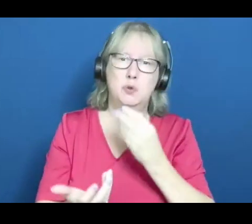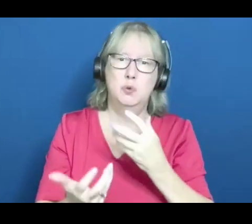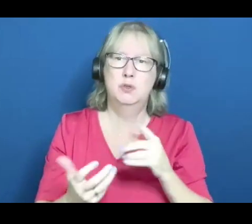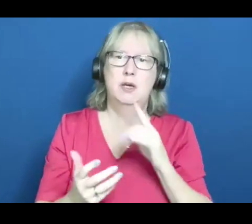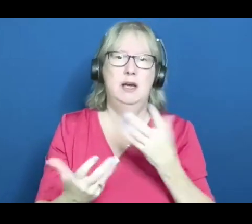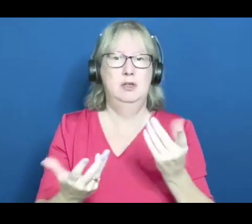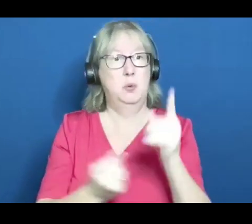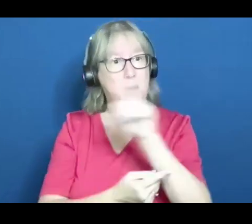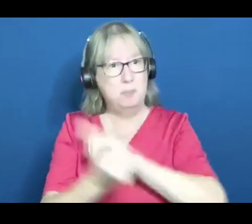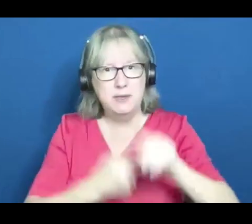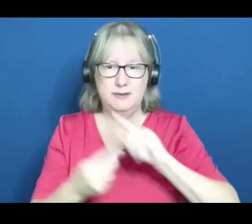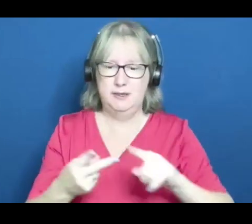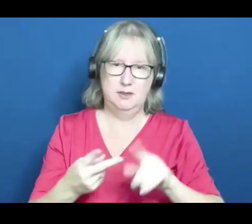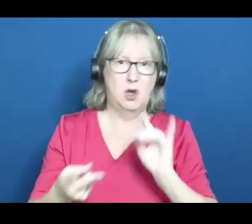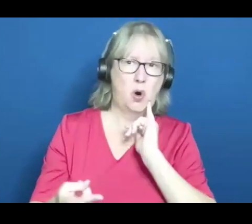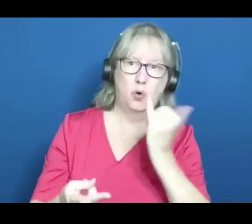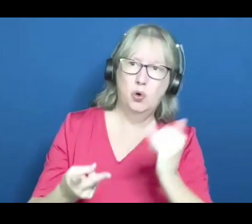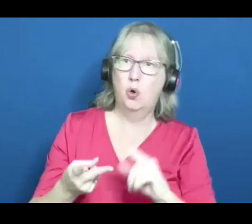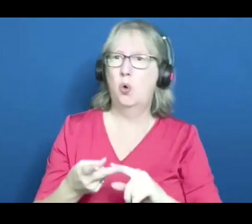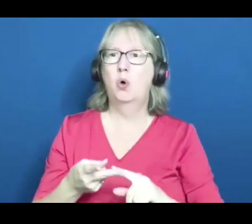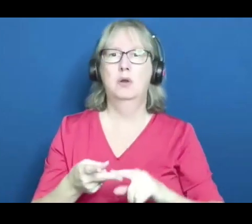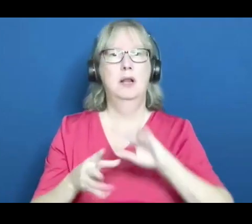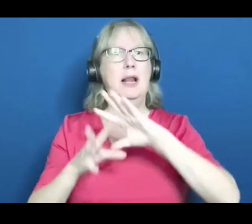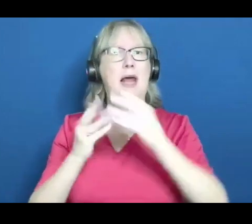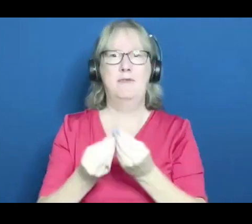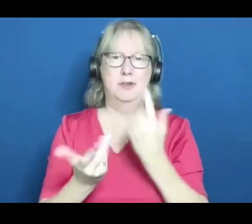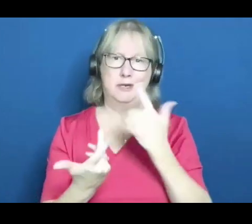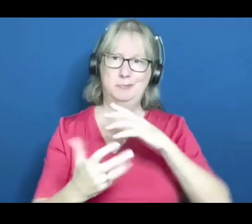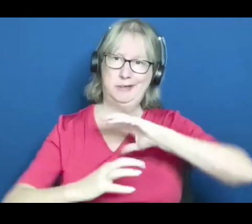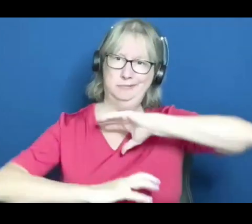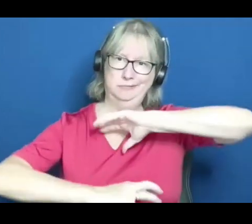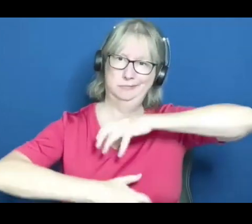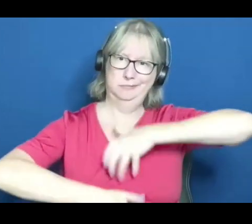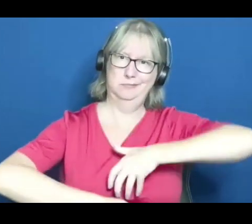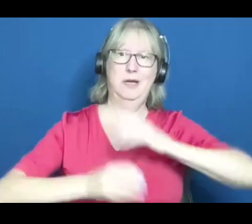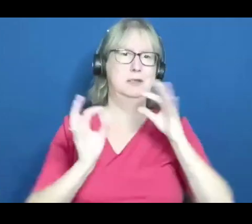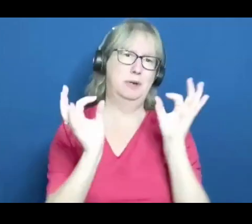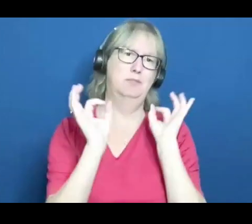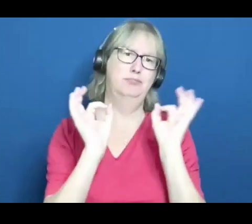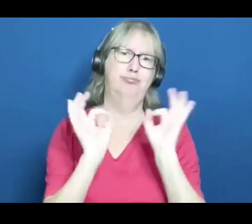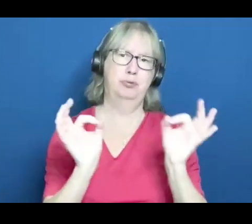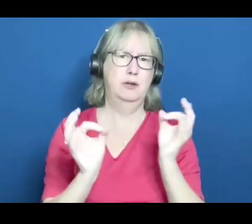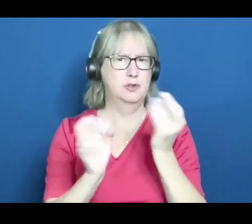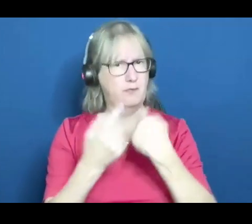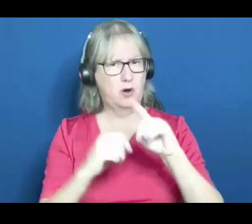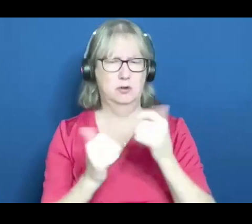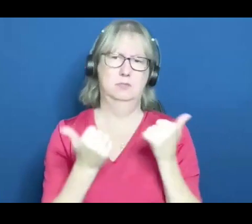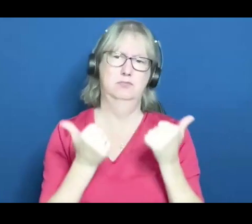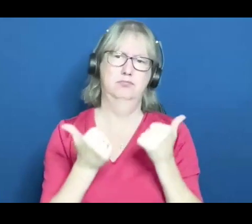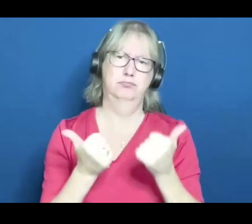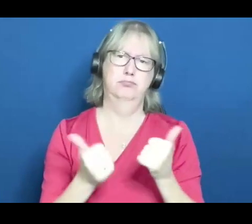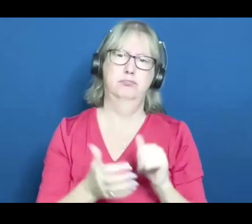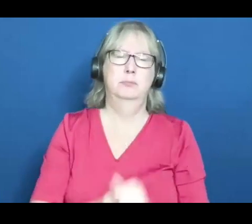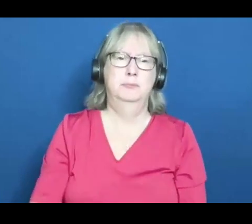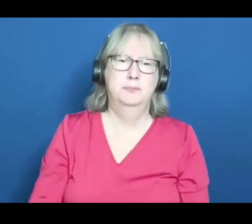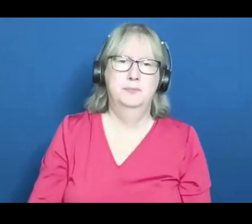use it in meetings, how to use it on calls, everything's all fine-tuned, which is fantastic. It's been brilliant for us. A big